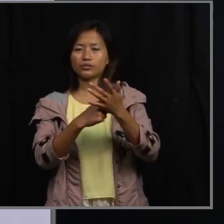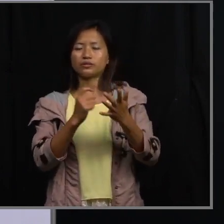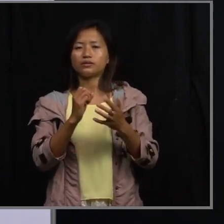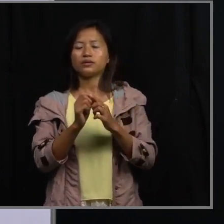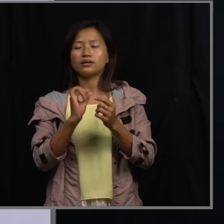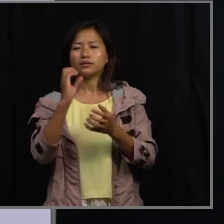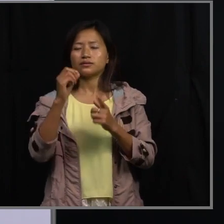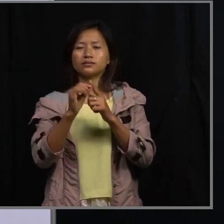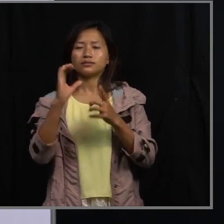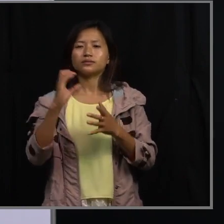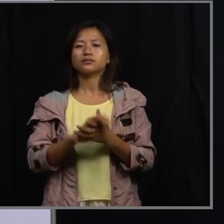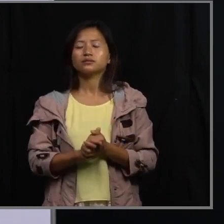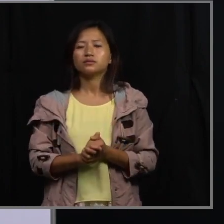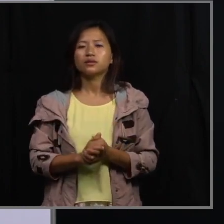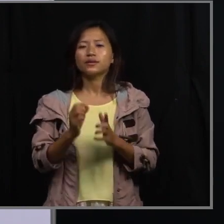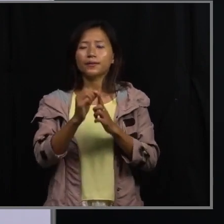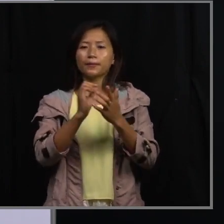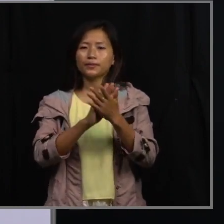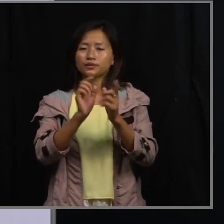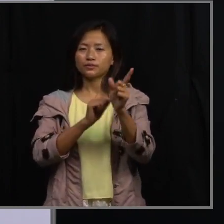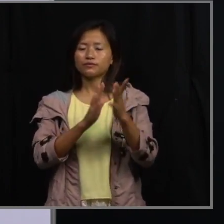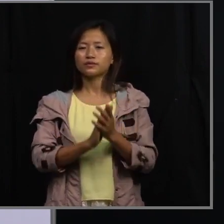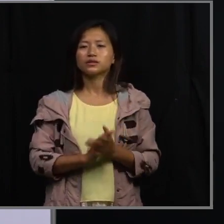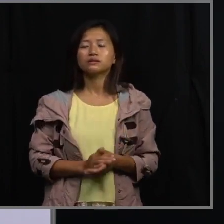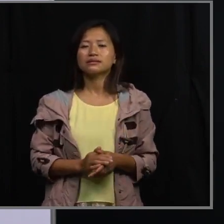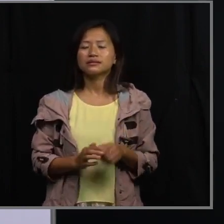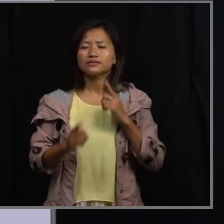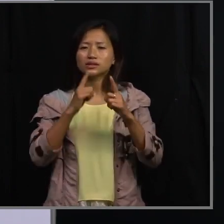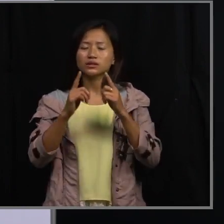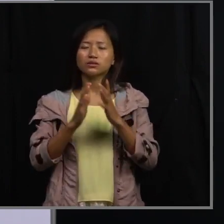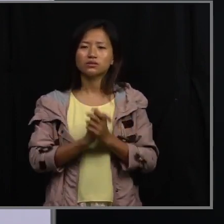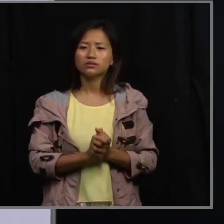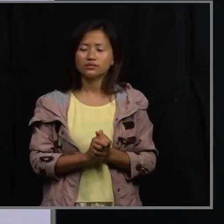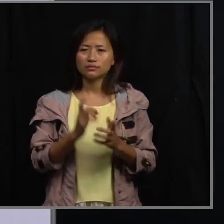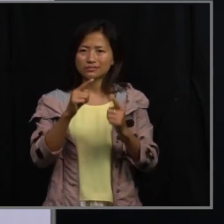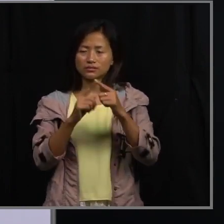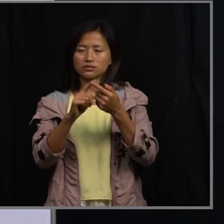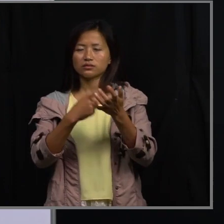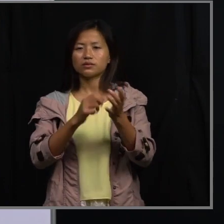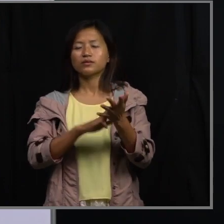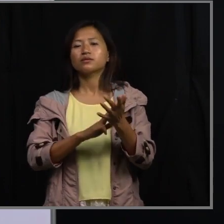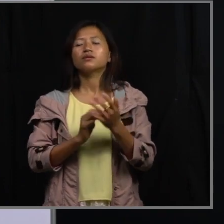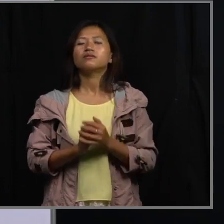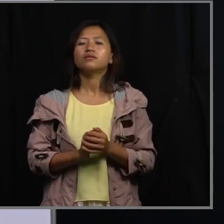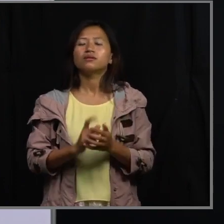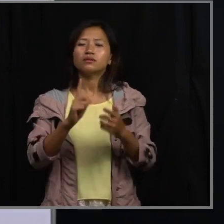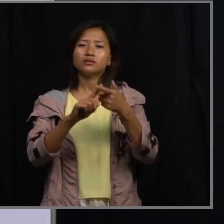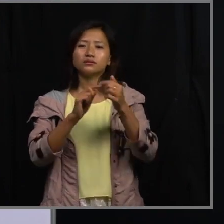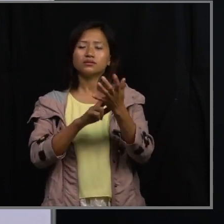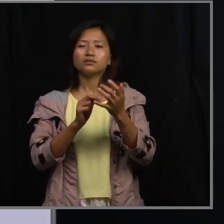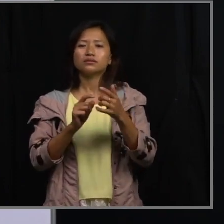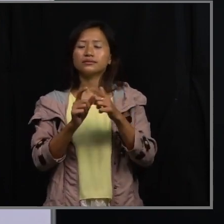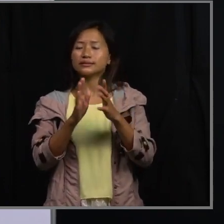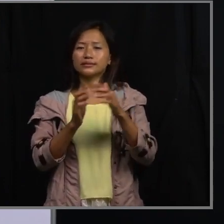of physics, okay. So physics, if I explain the range of physics in terms of length, in terms of what?